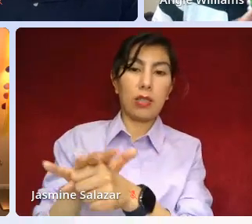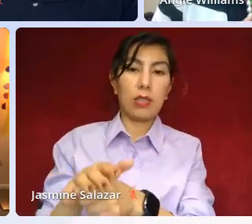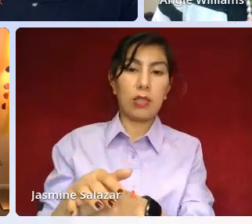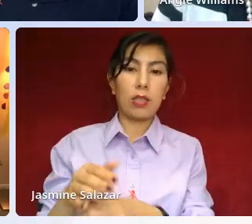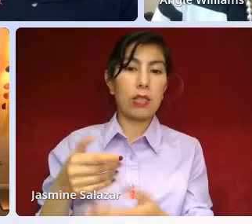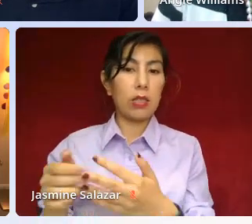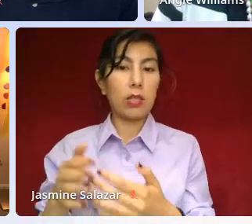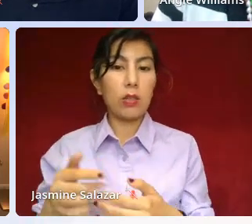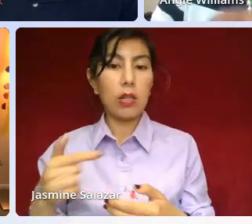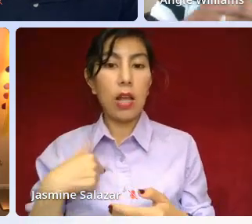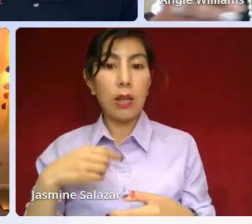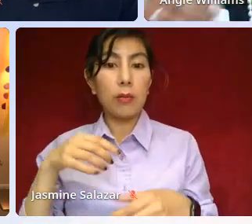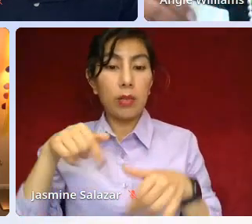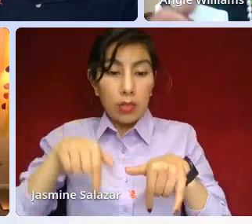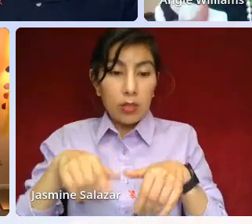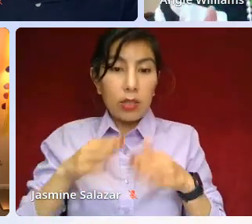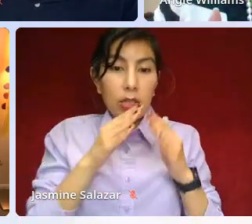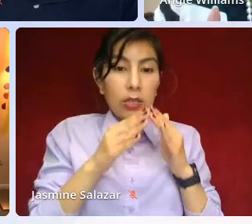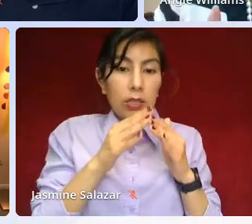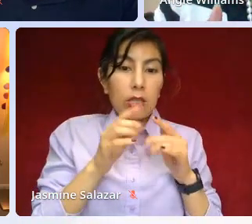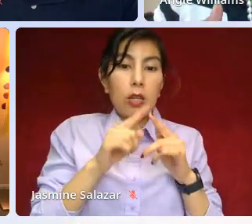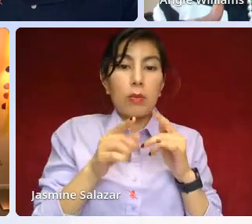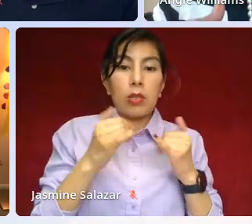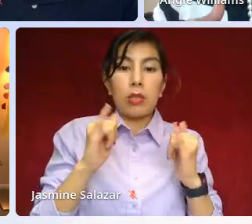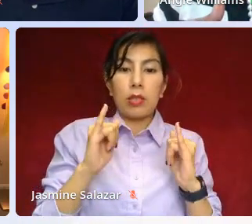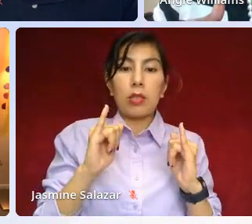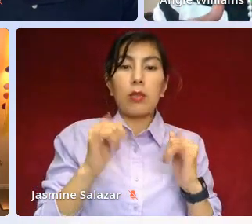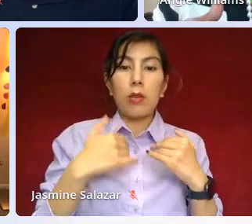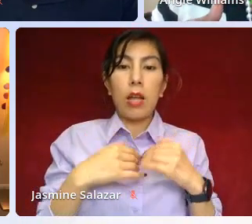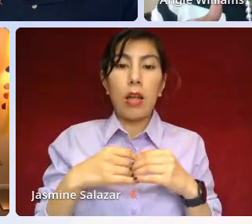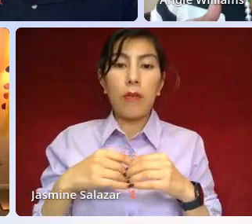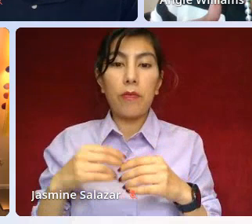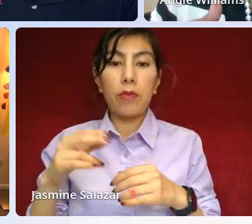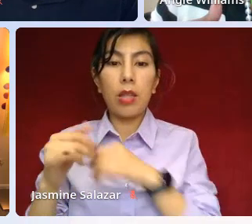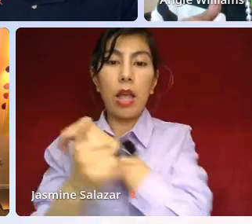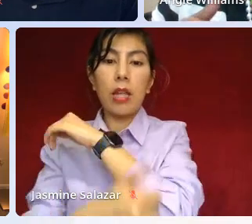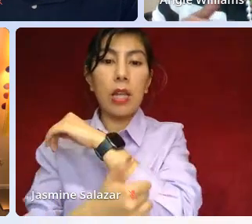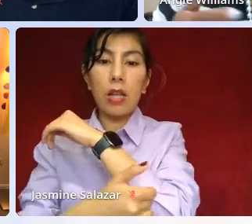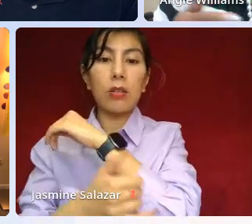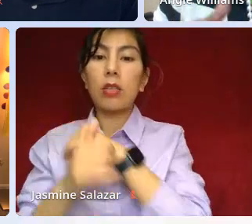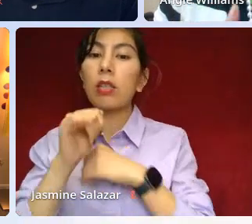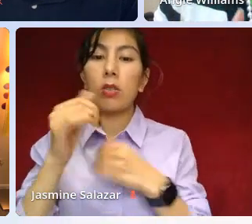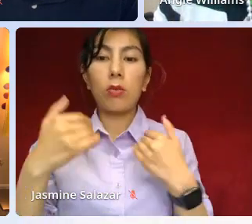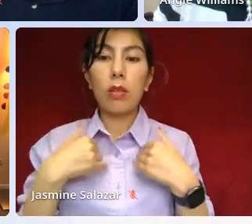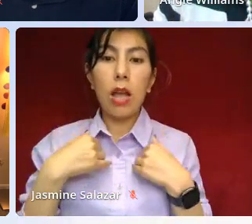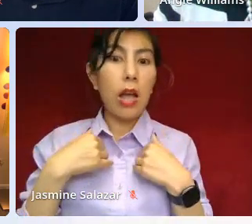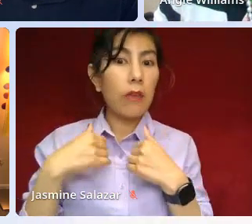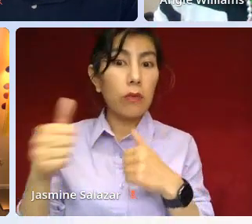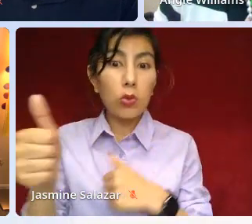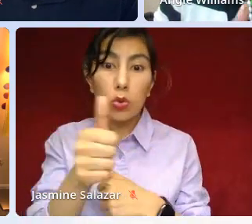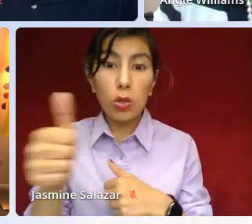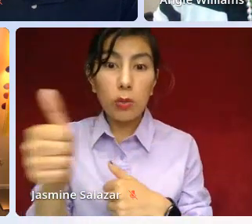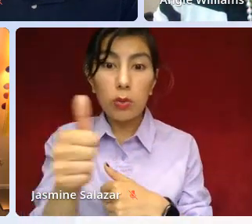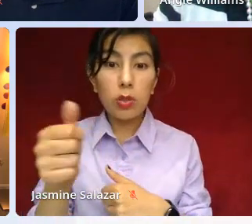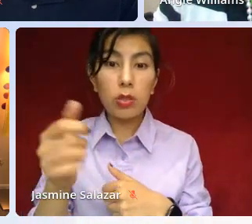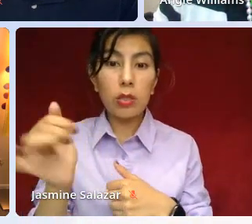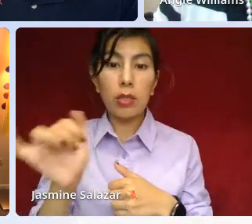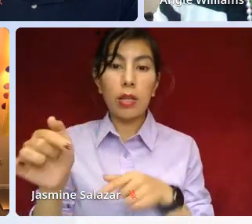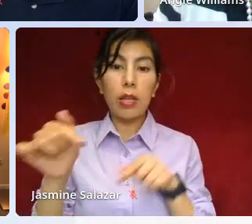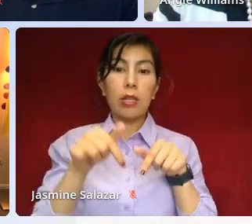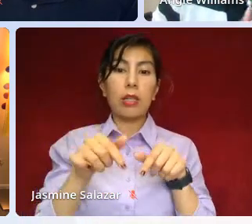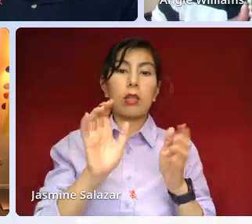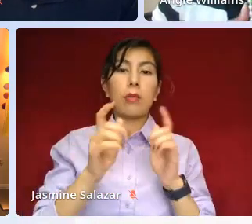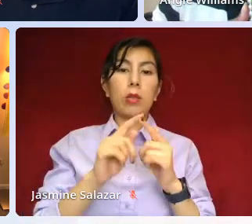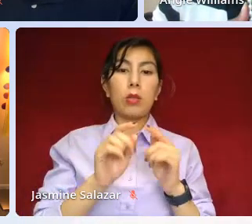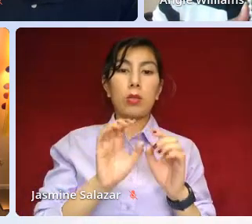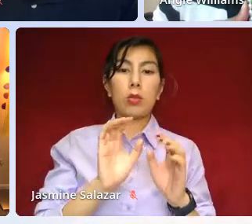in the city part, we have outlying counties that don't even have transportation like we have here in the city of